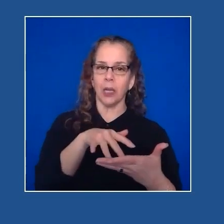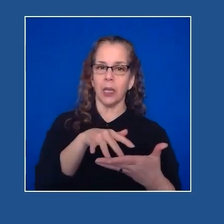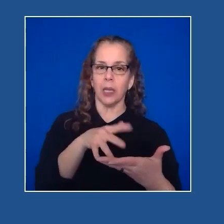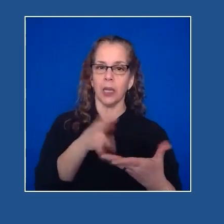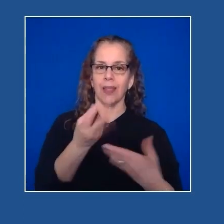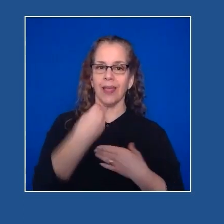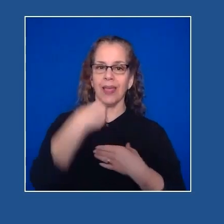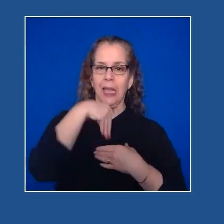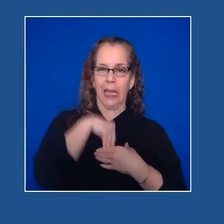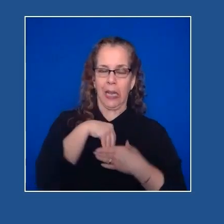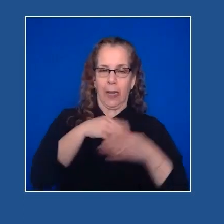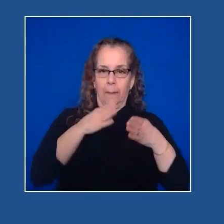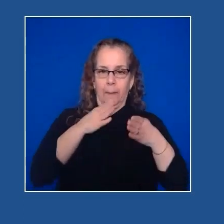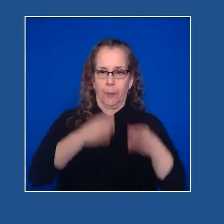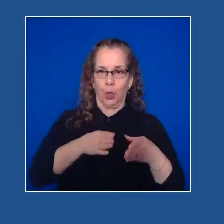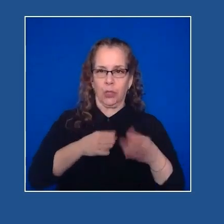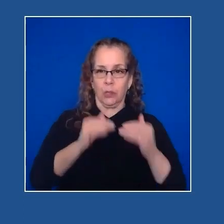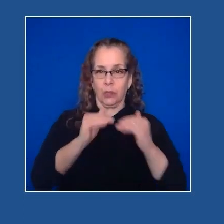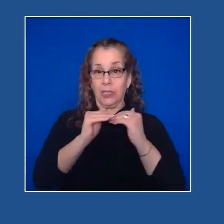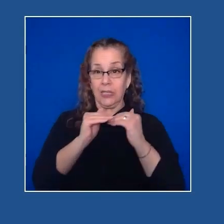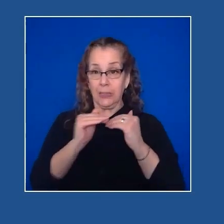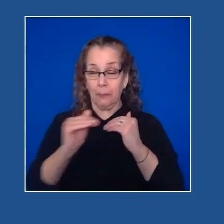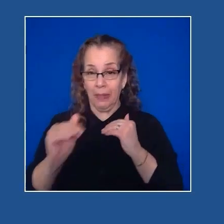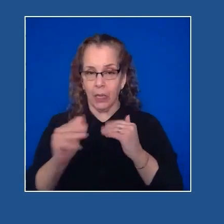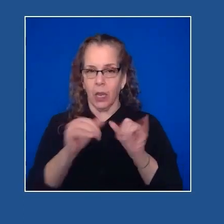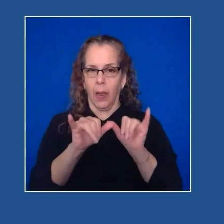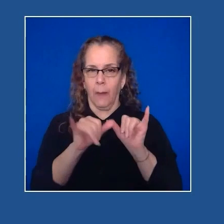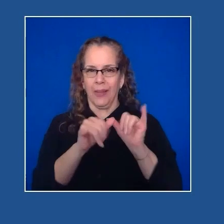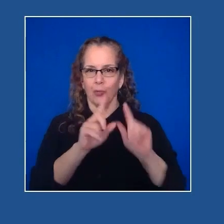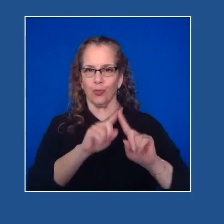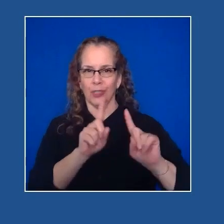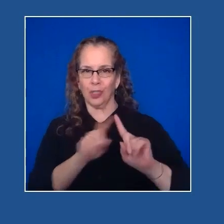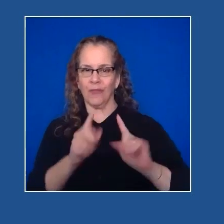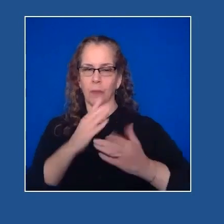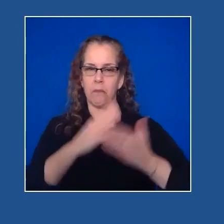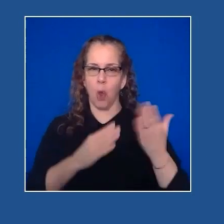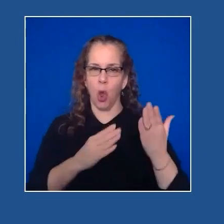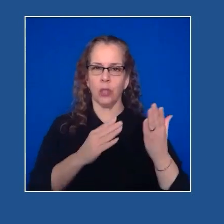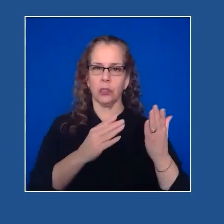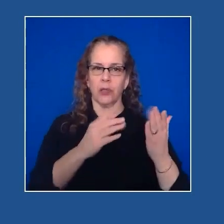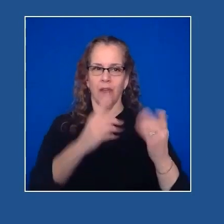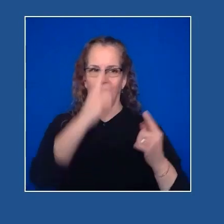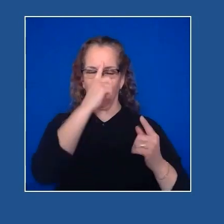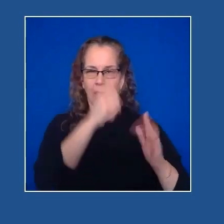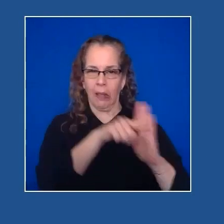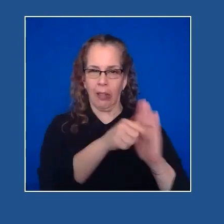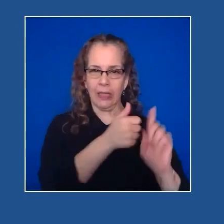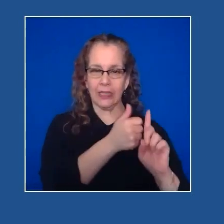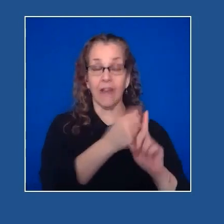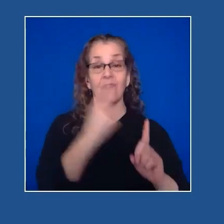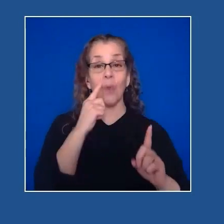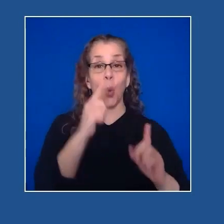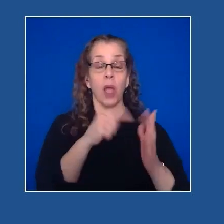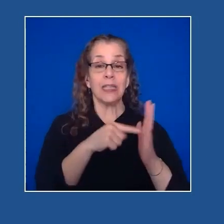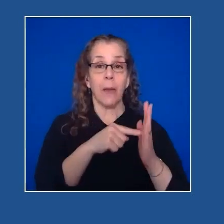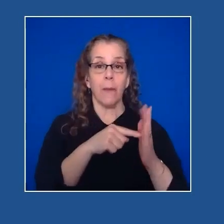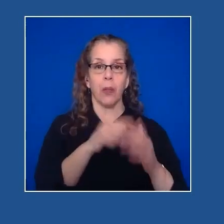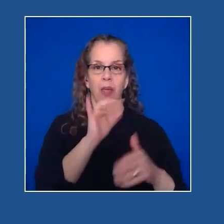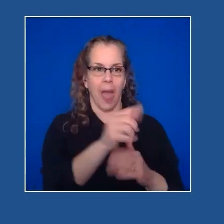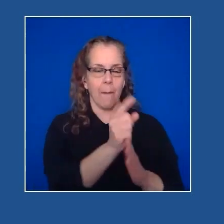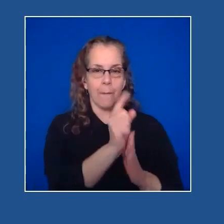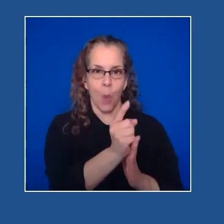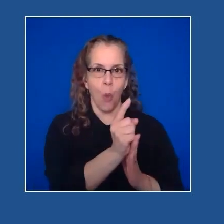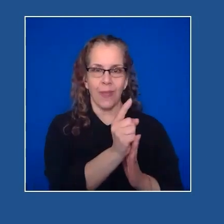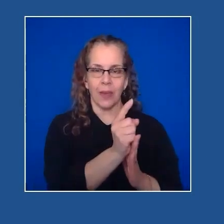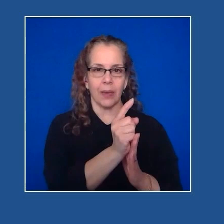and stability of items measuring different facets of suicidal thinking. So for example, in the moment, if someone has a stronger